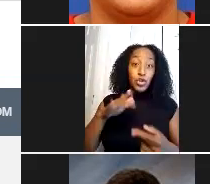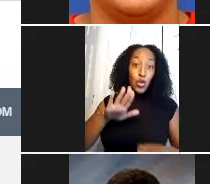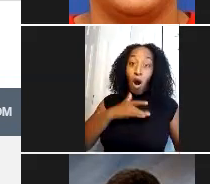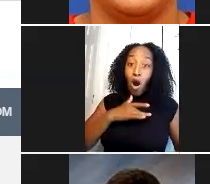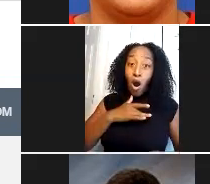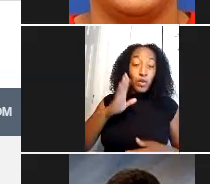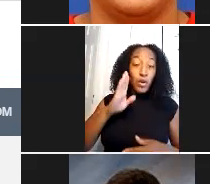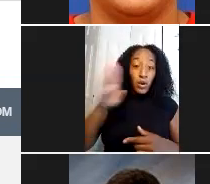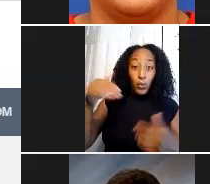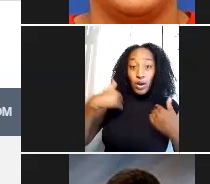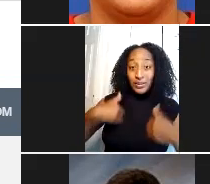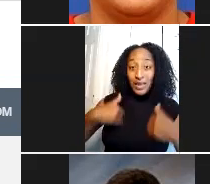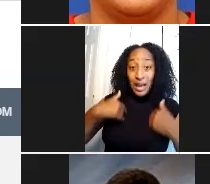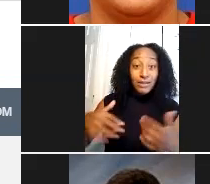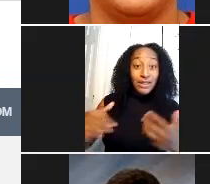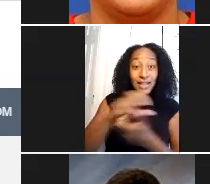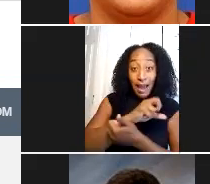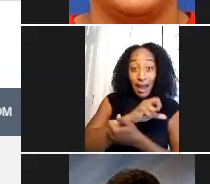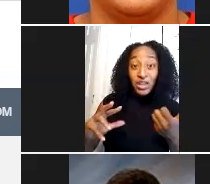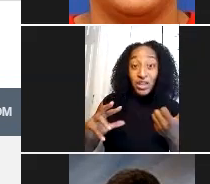know that this product was going to give,